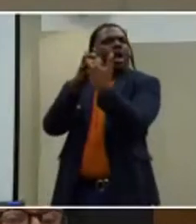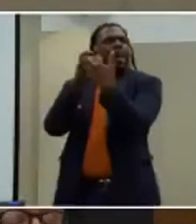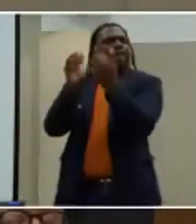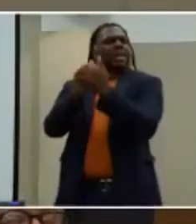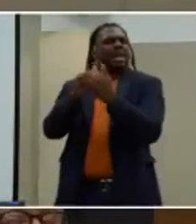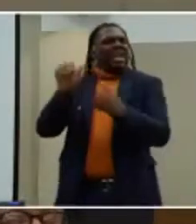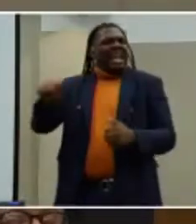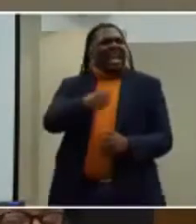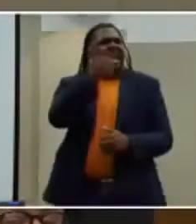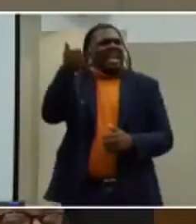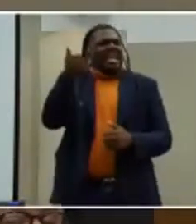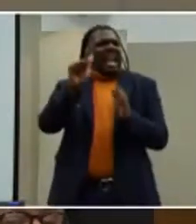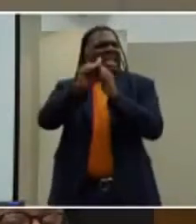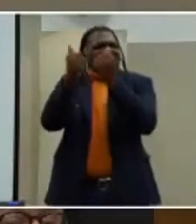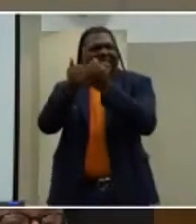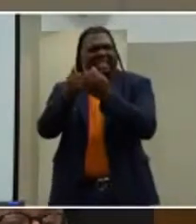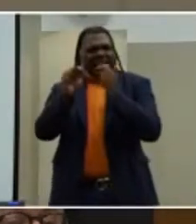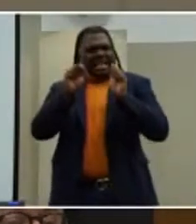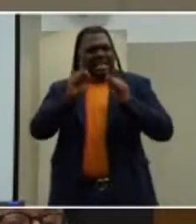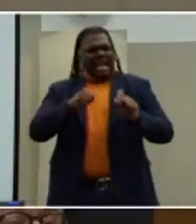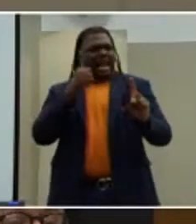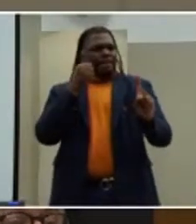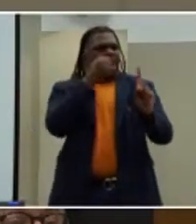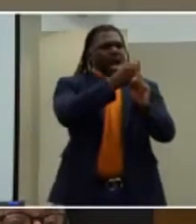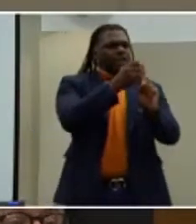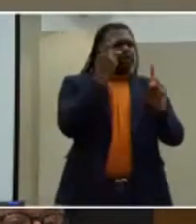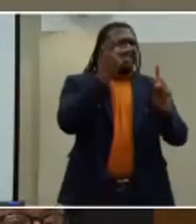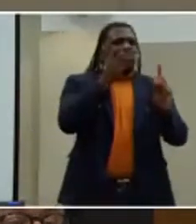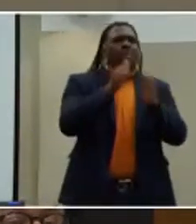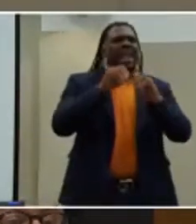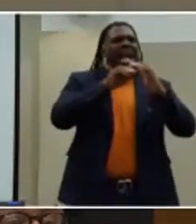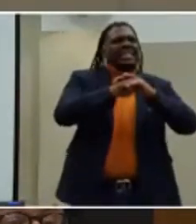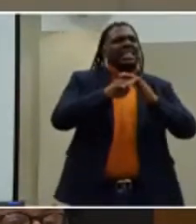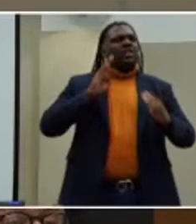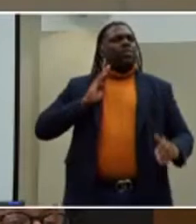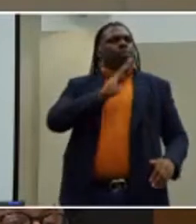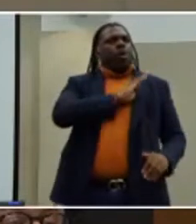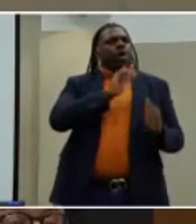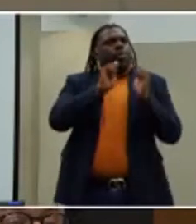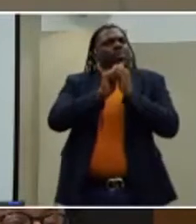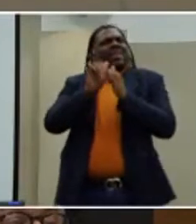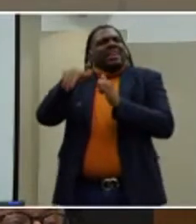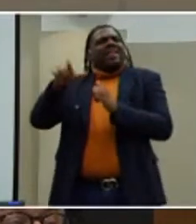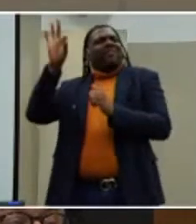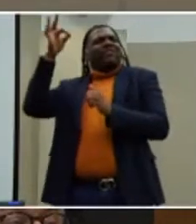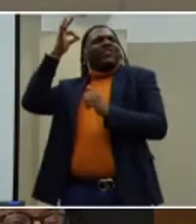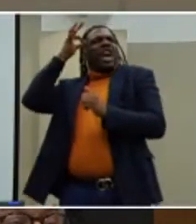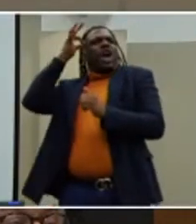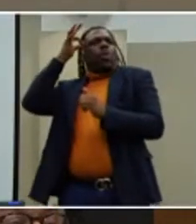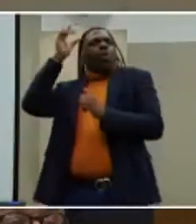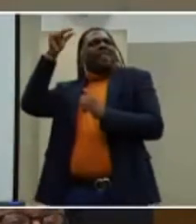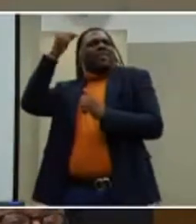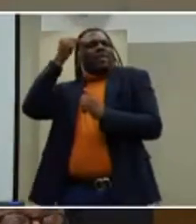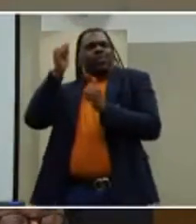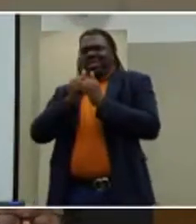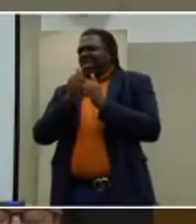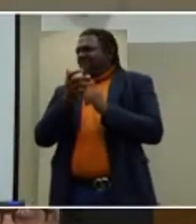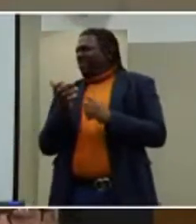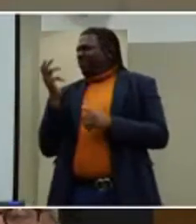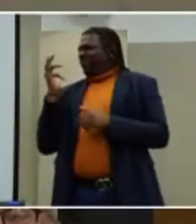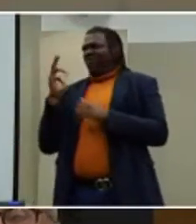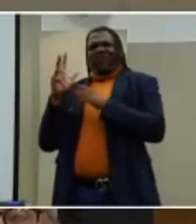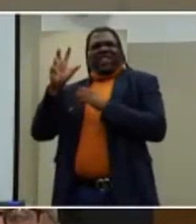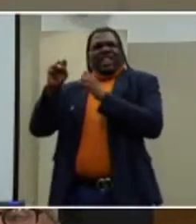agency can really speak to the impact of the Access Board on accessibility within the federal government over the last 50 years,